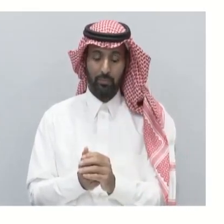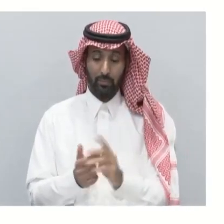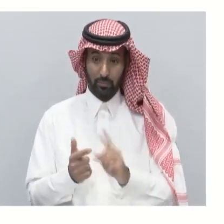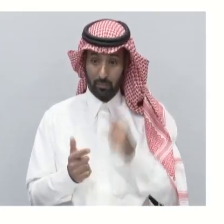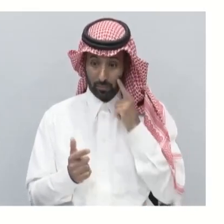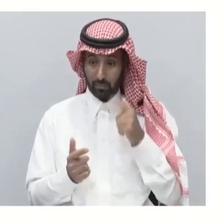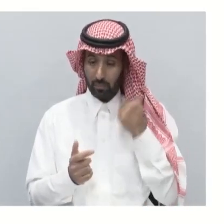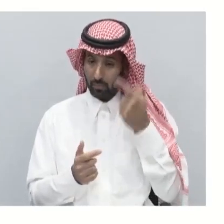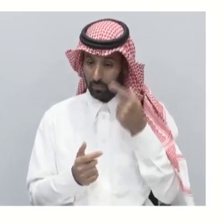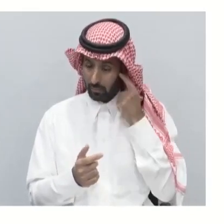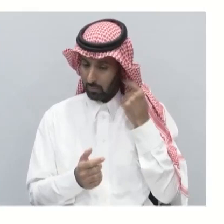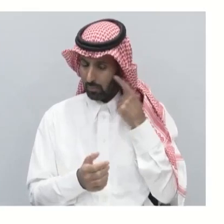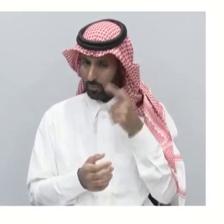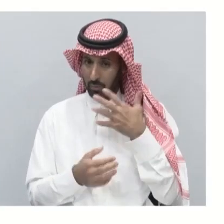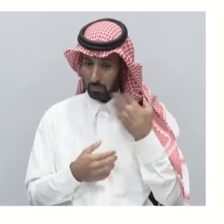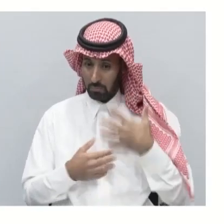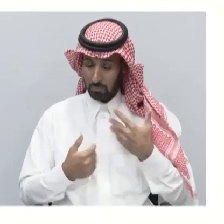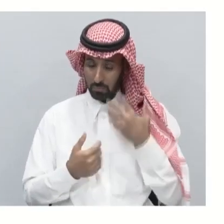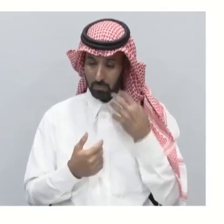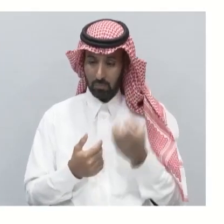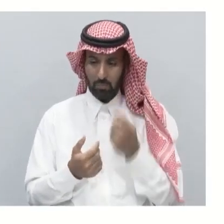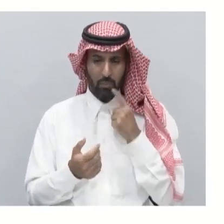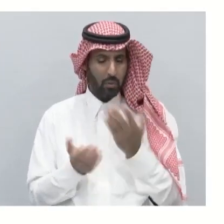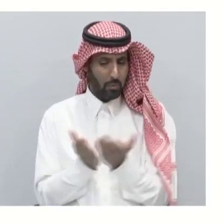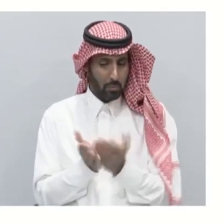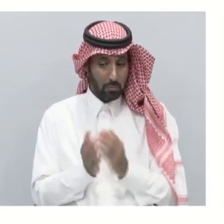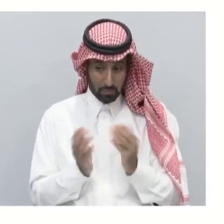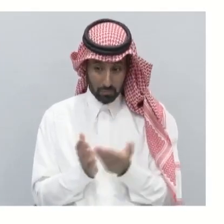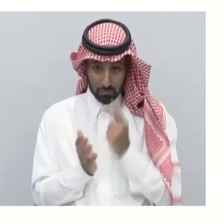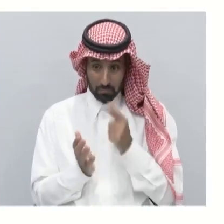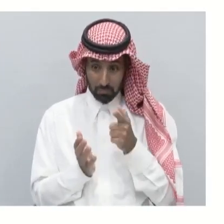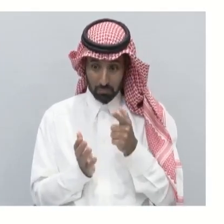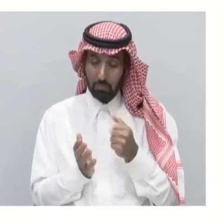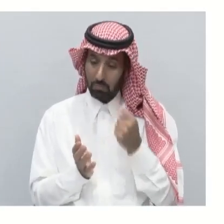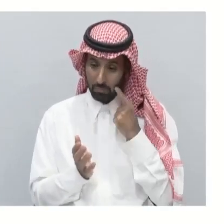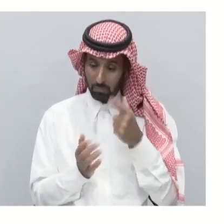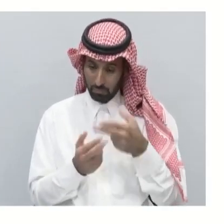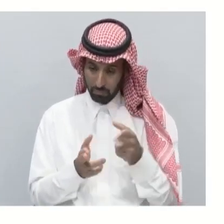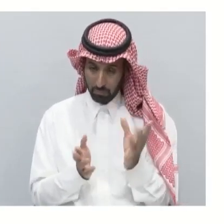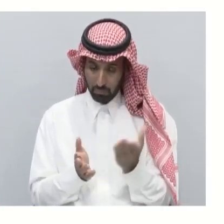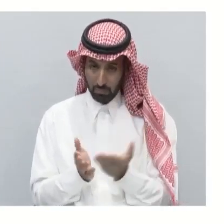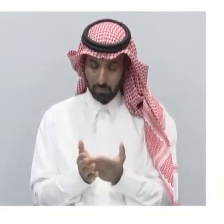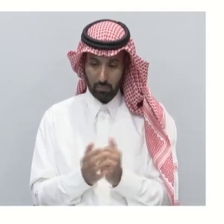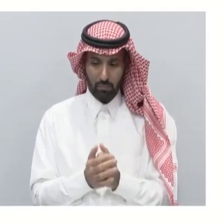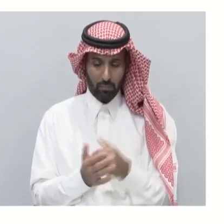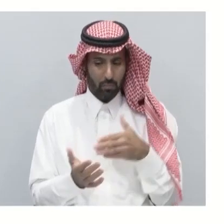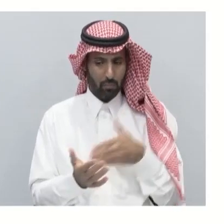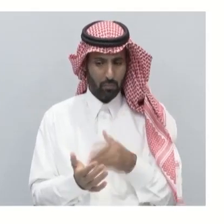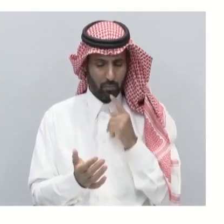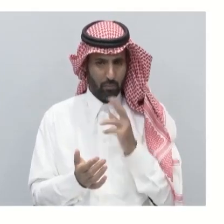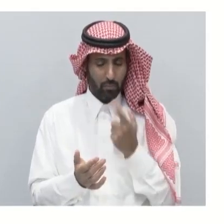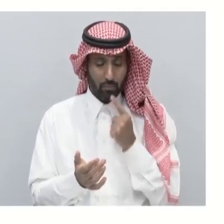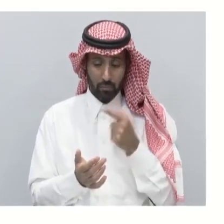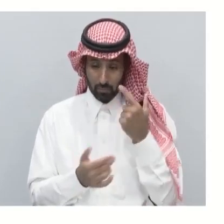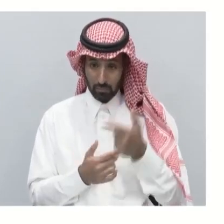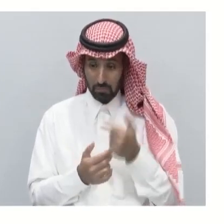Did you have a good summer? How's school? I guess you've just started again, right?